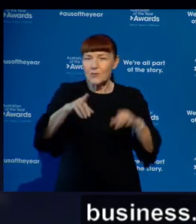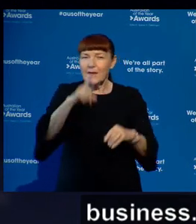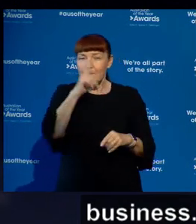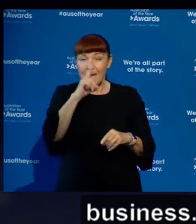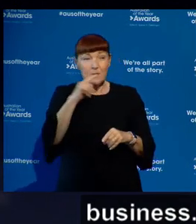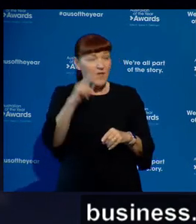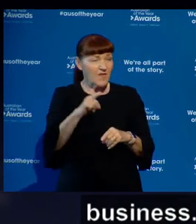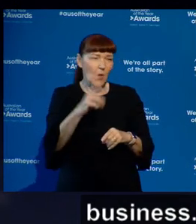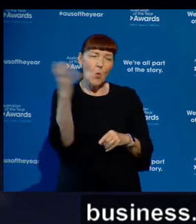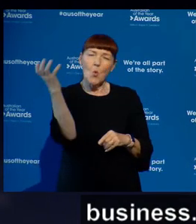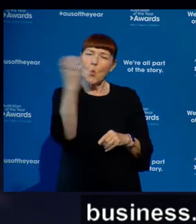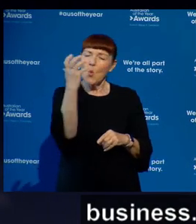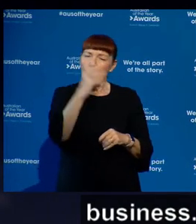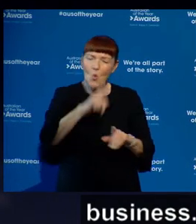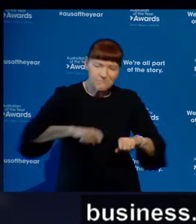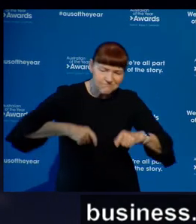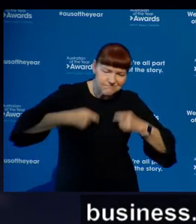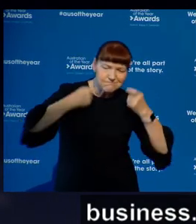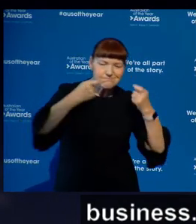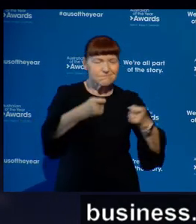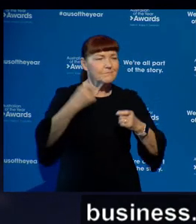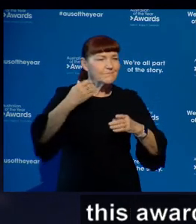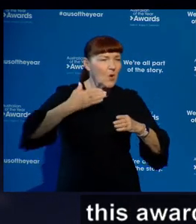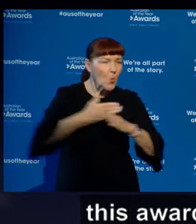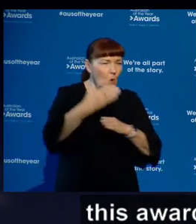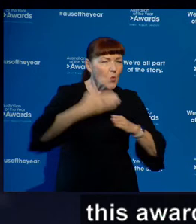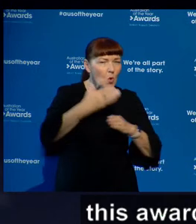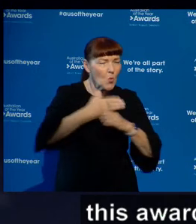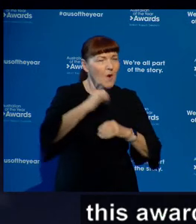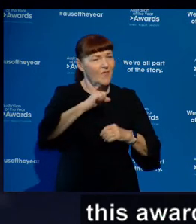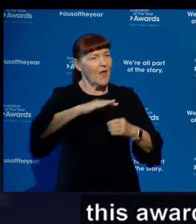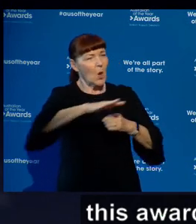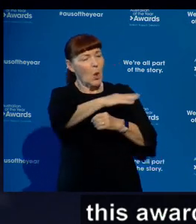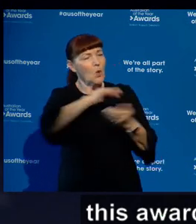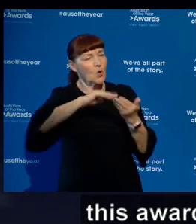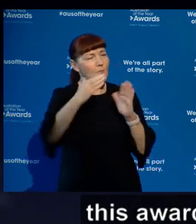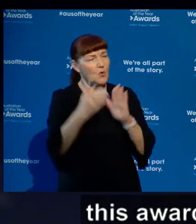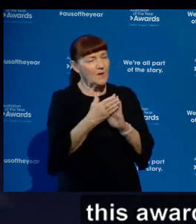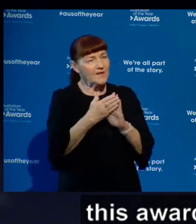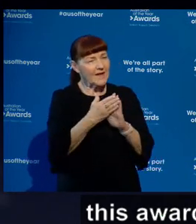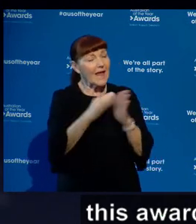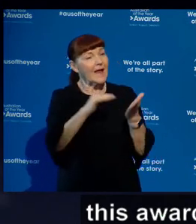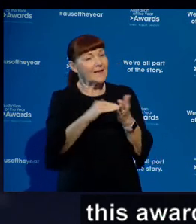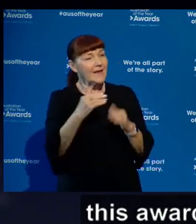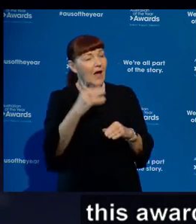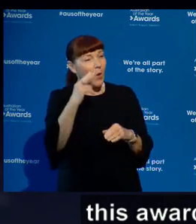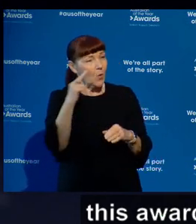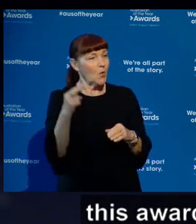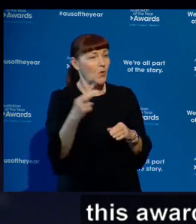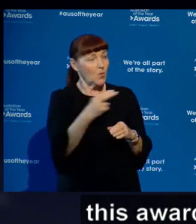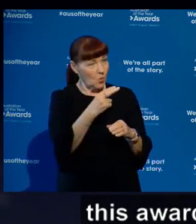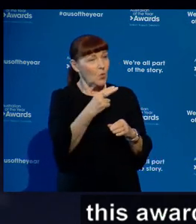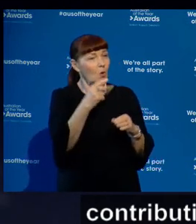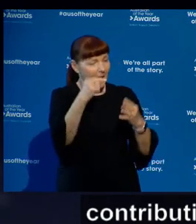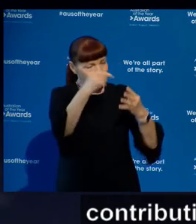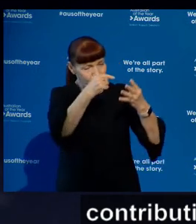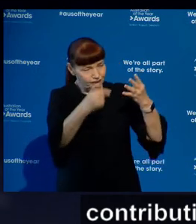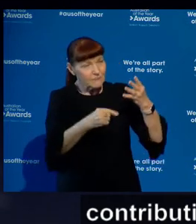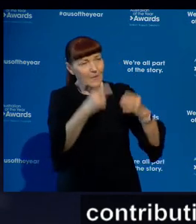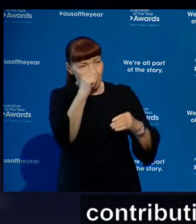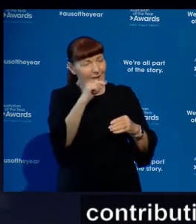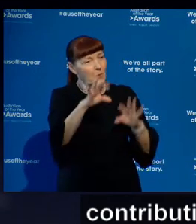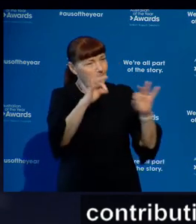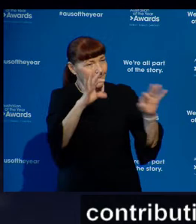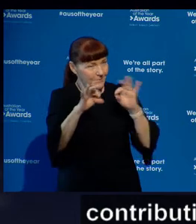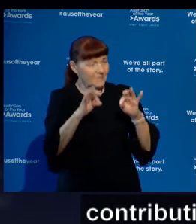a significant contribution in their local community. Let's take a closer look at this category and the important work of